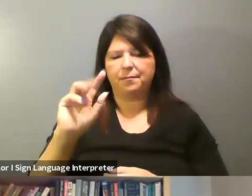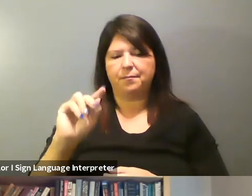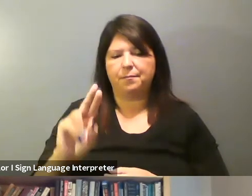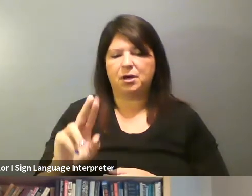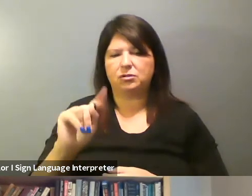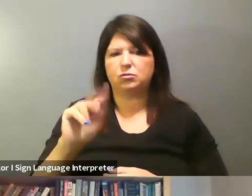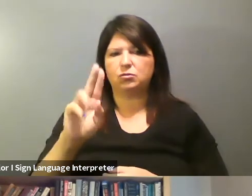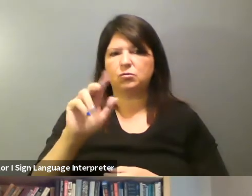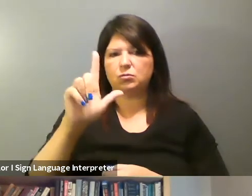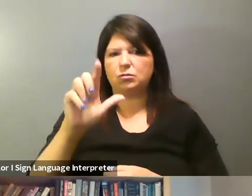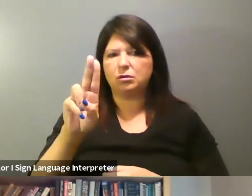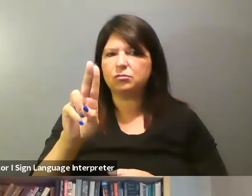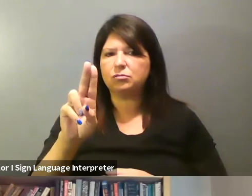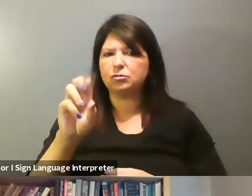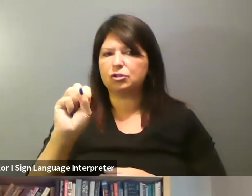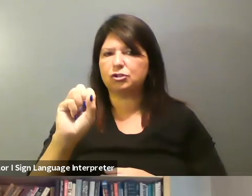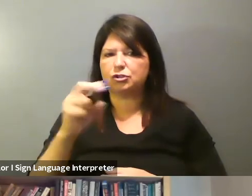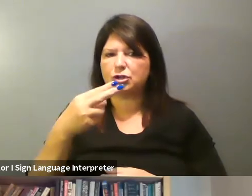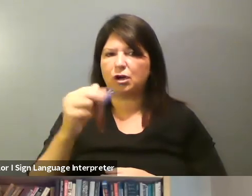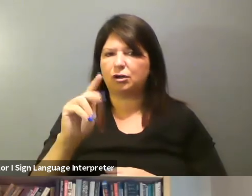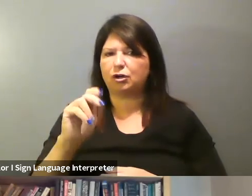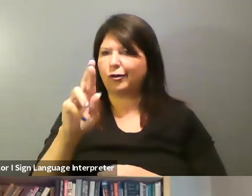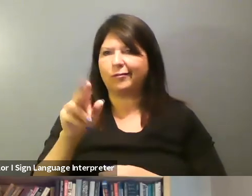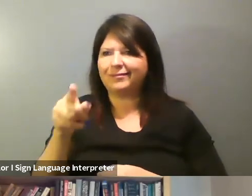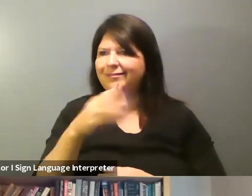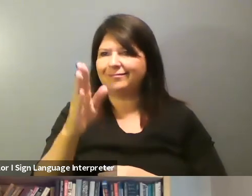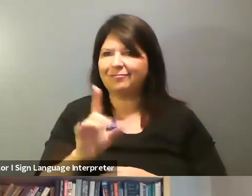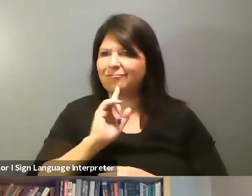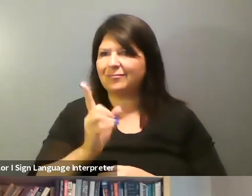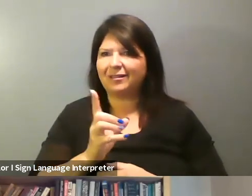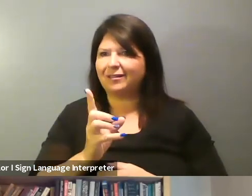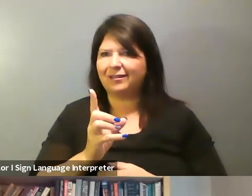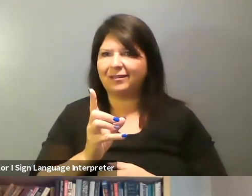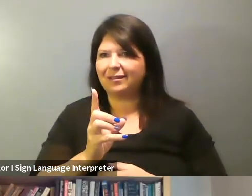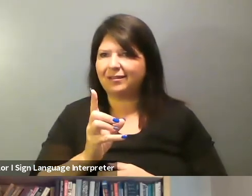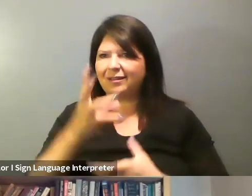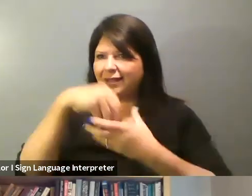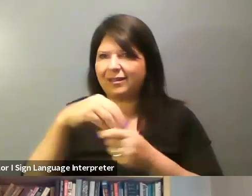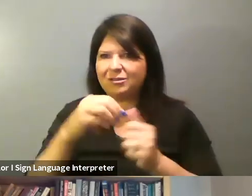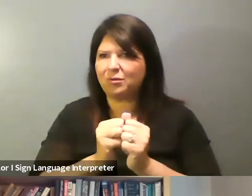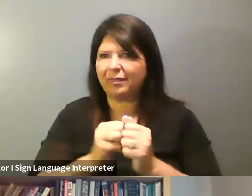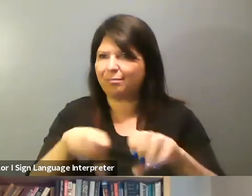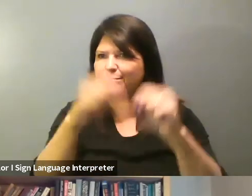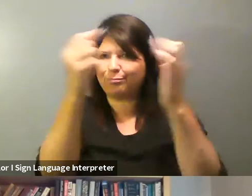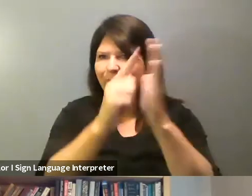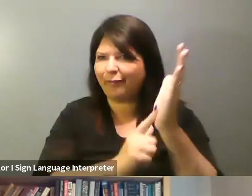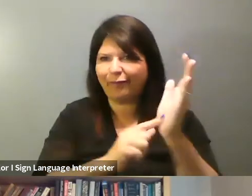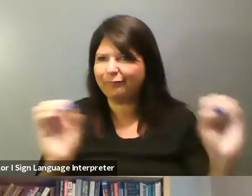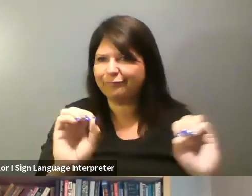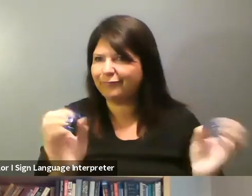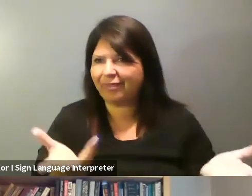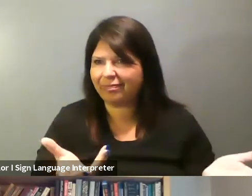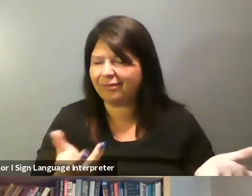in any of the criminal activities that he's been incarcerated for. He's incarcerated